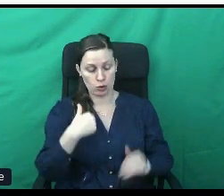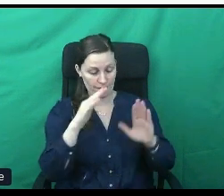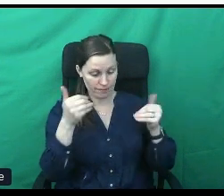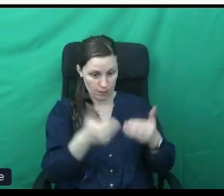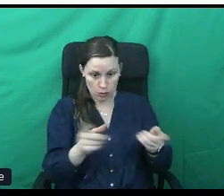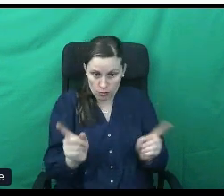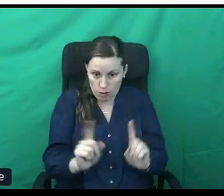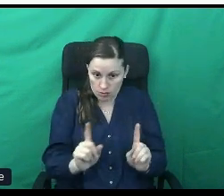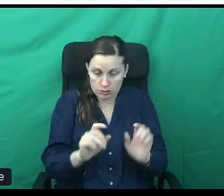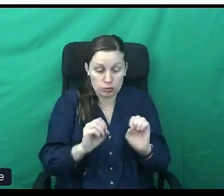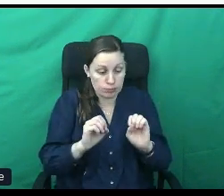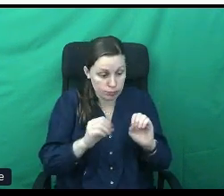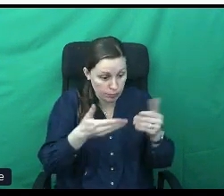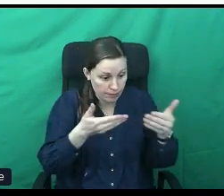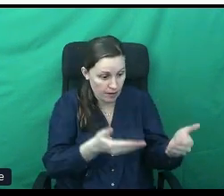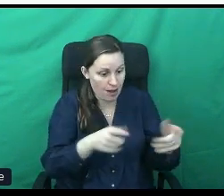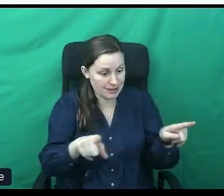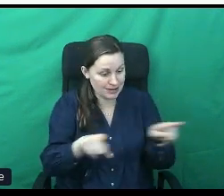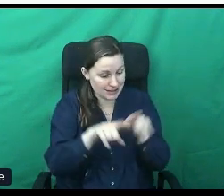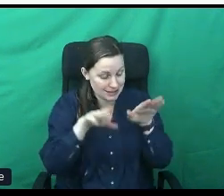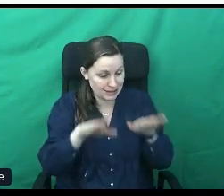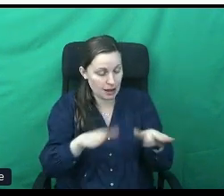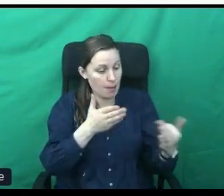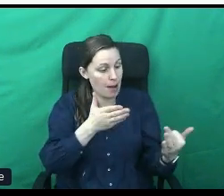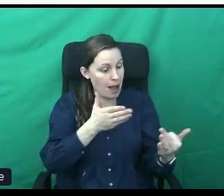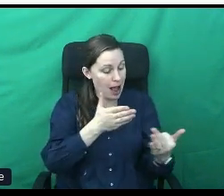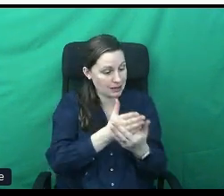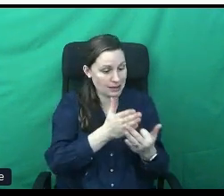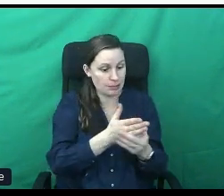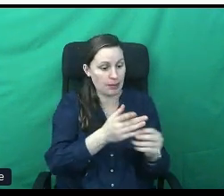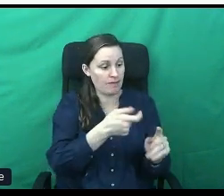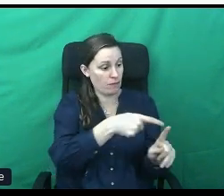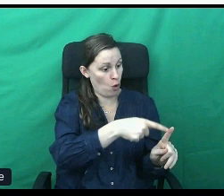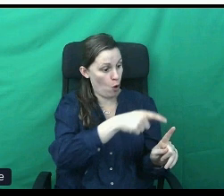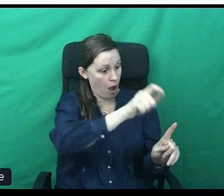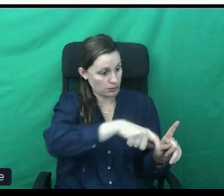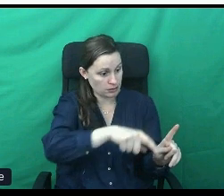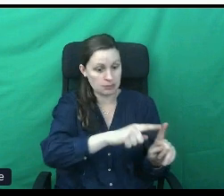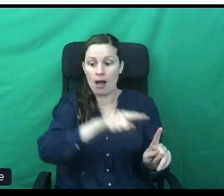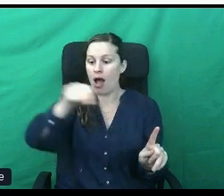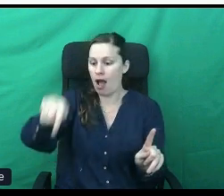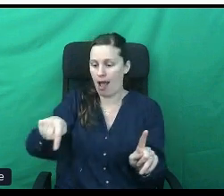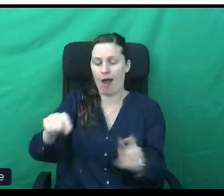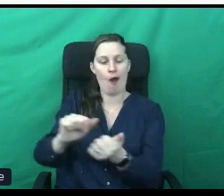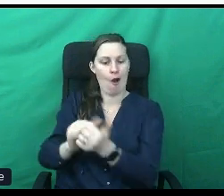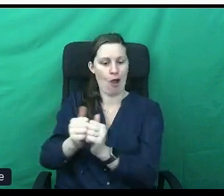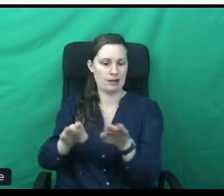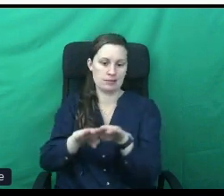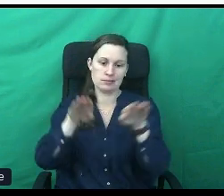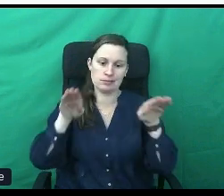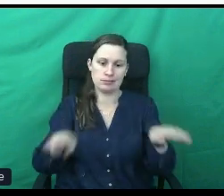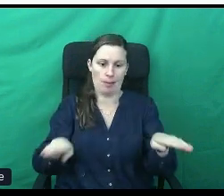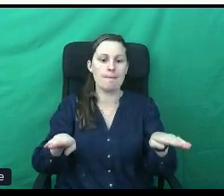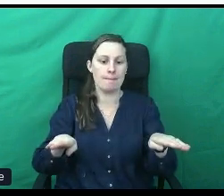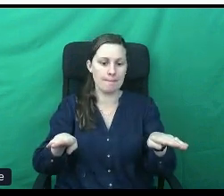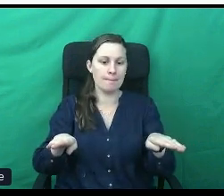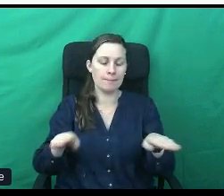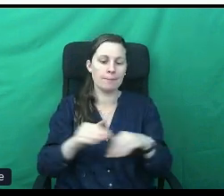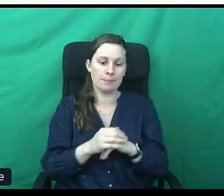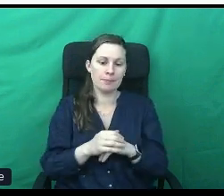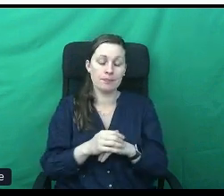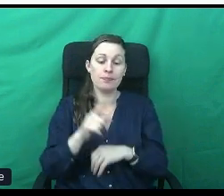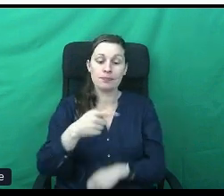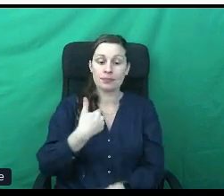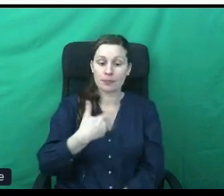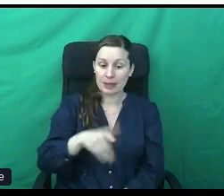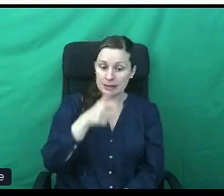provide the same level of accessibility to our colleagues with disabilities as we do to our customers with disabilities. As I